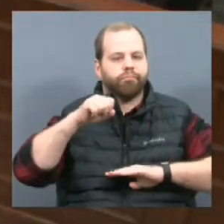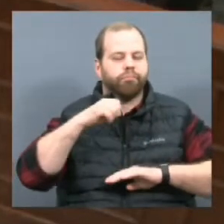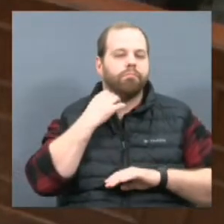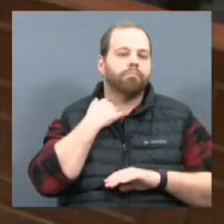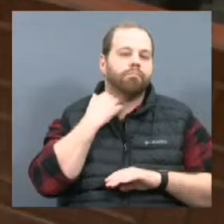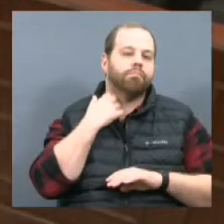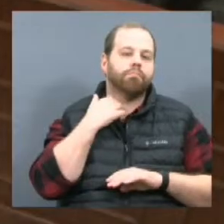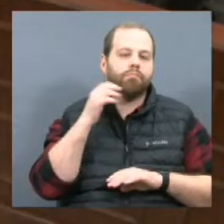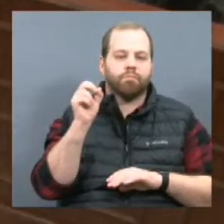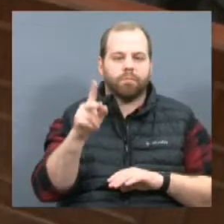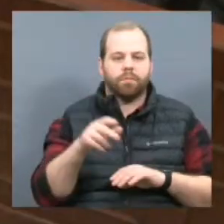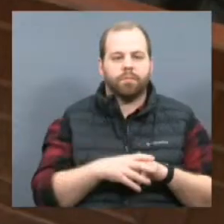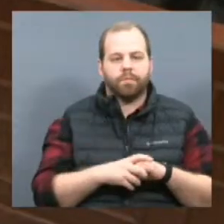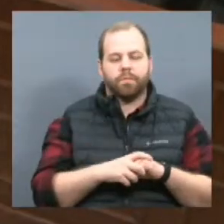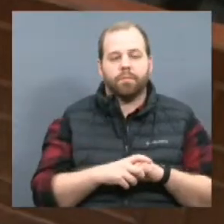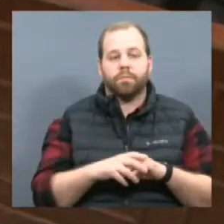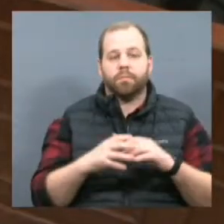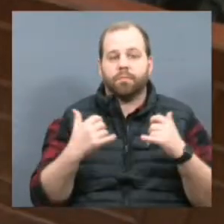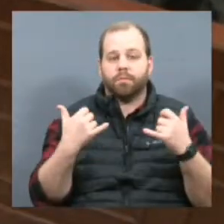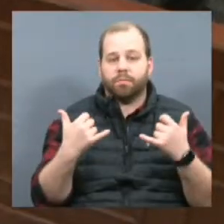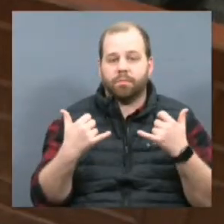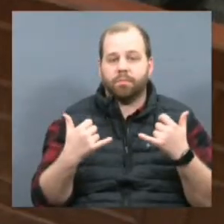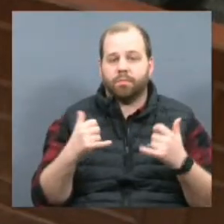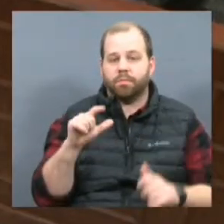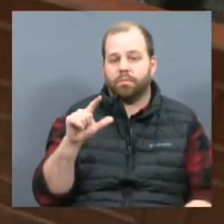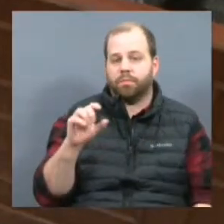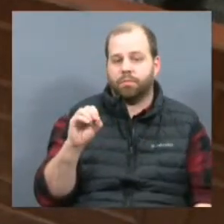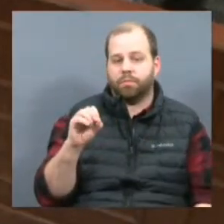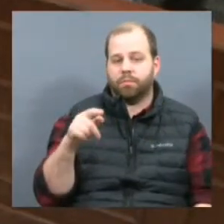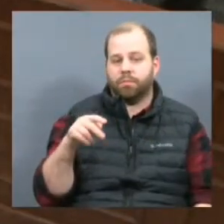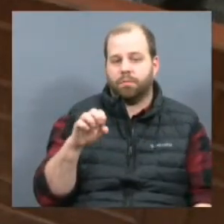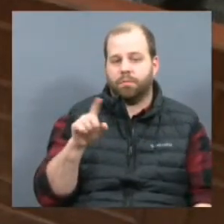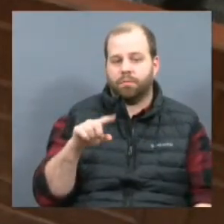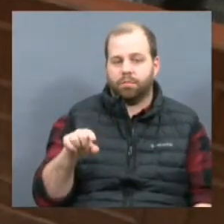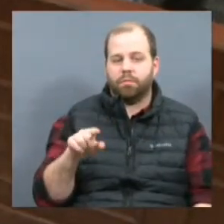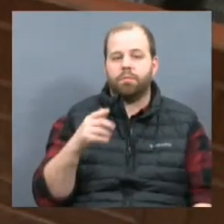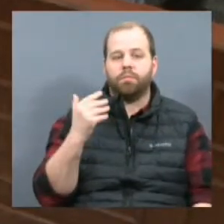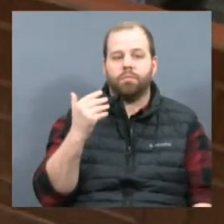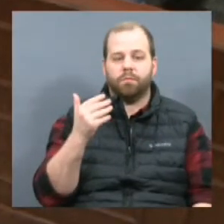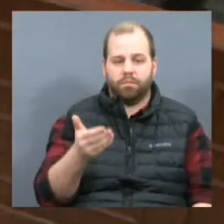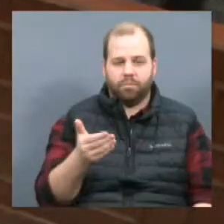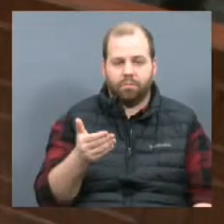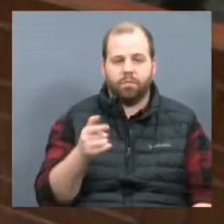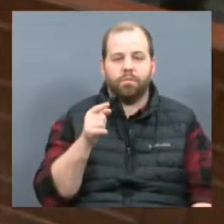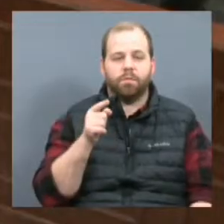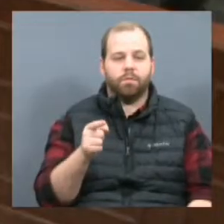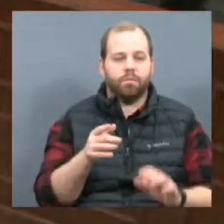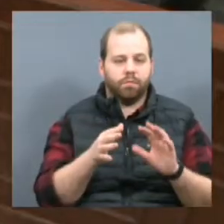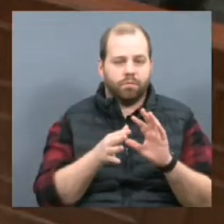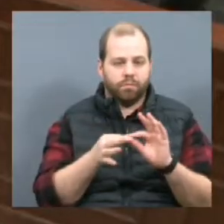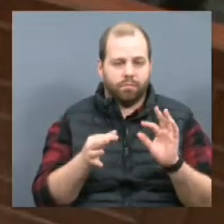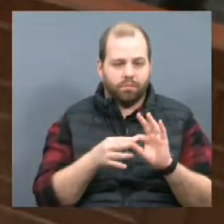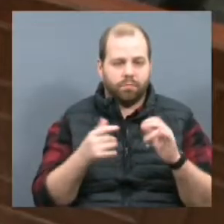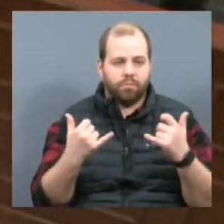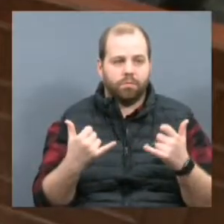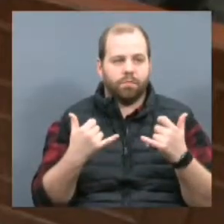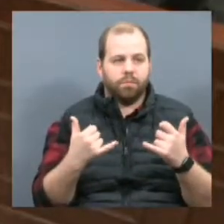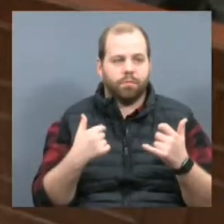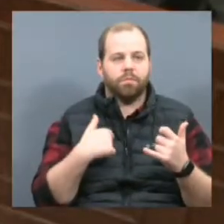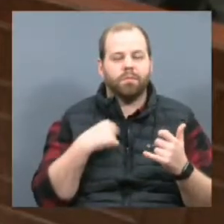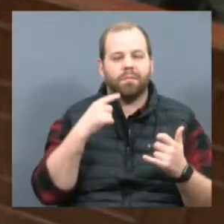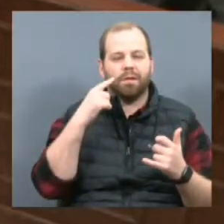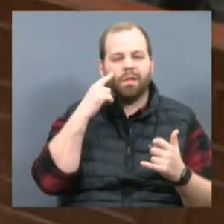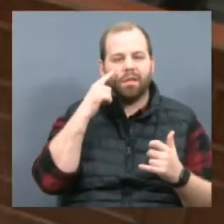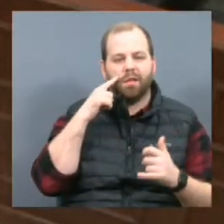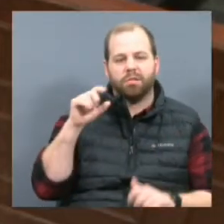all right. Now, Mr. Lopez, were you speaking, or did you want to make your comment? I think she answered basically